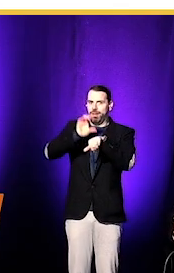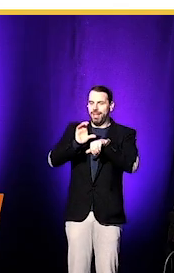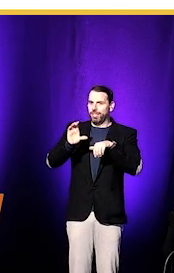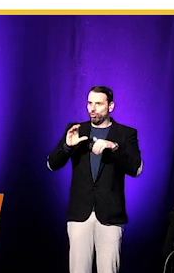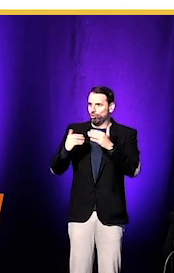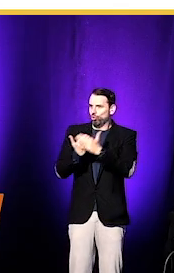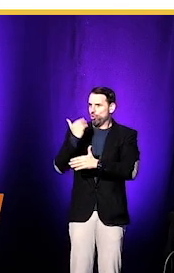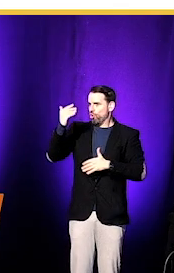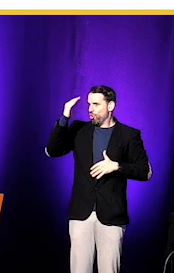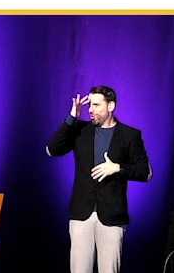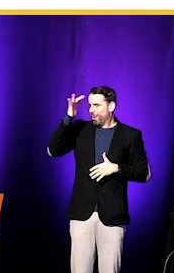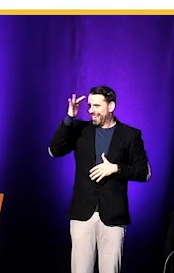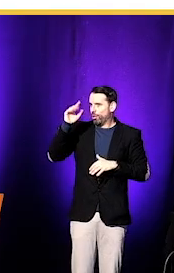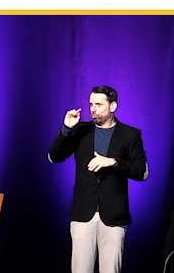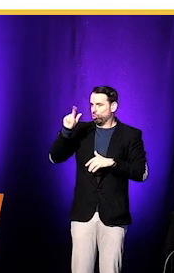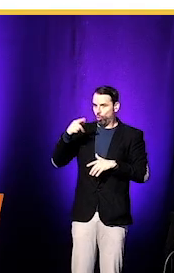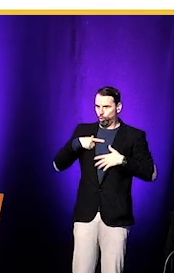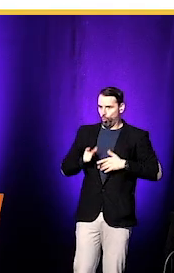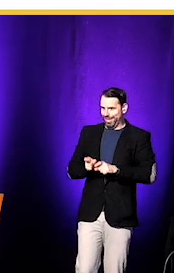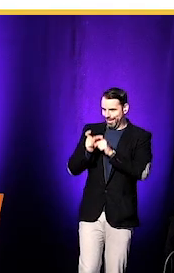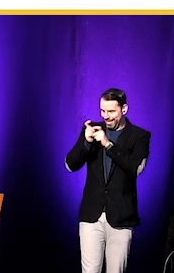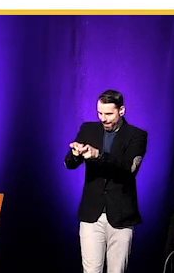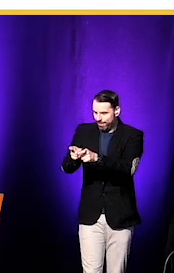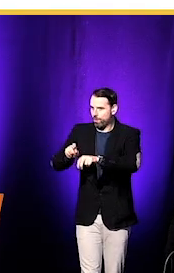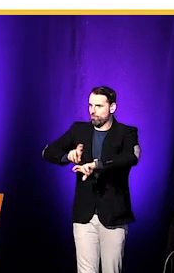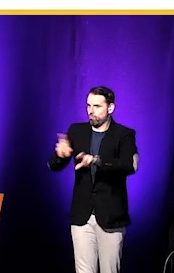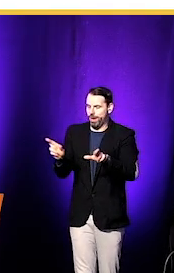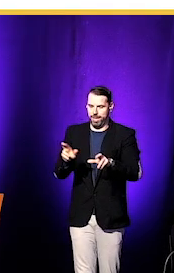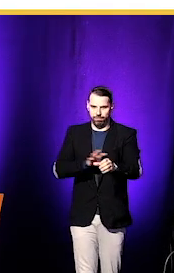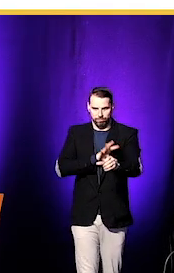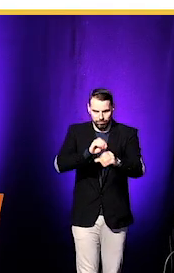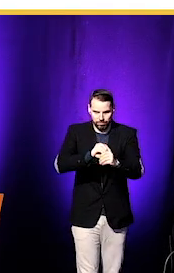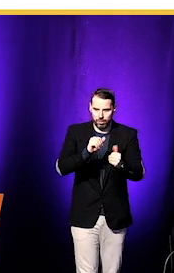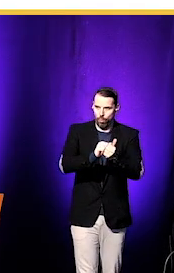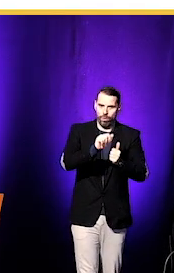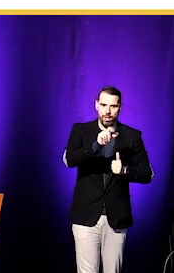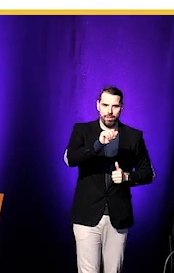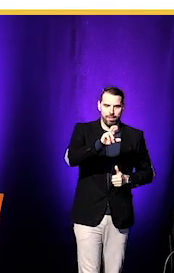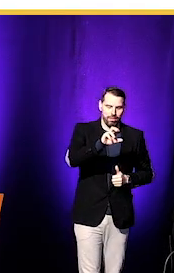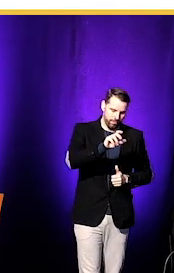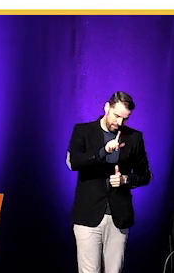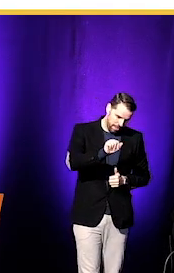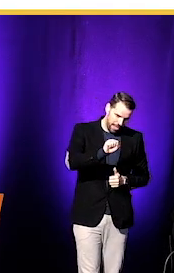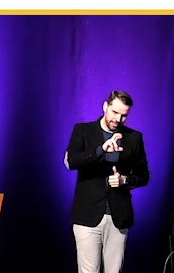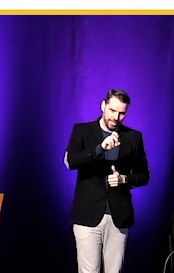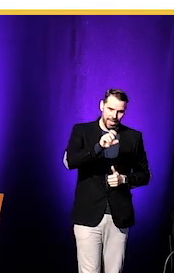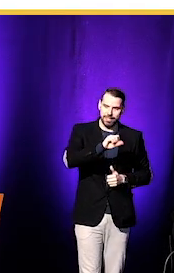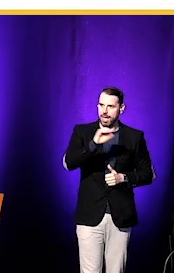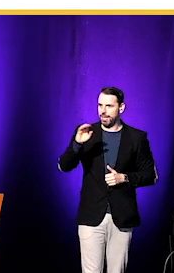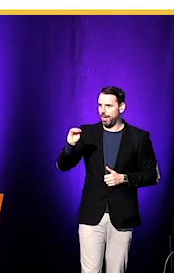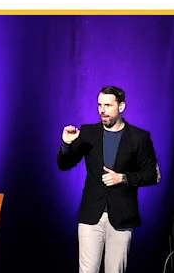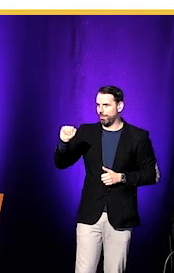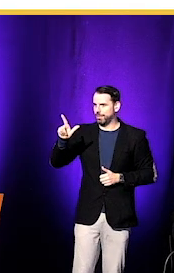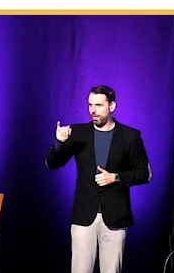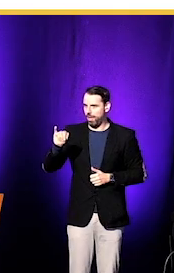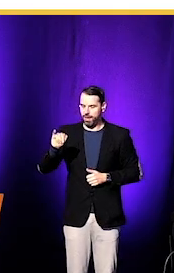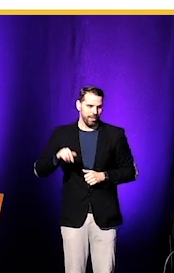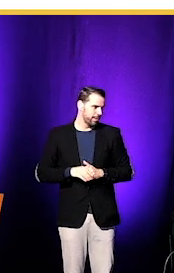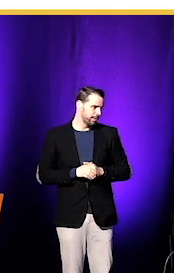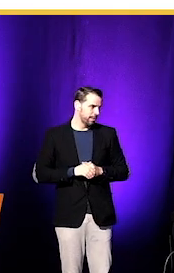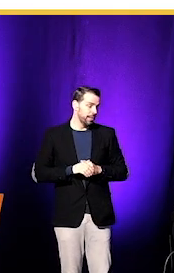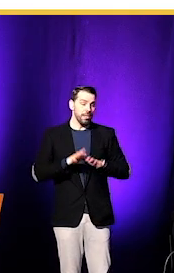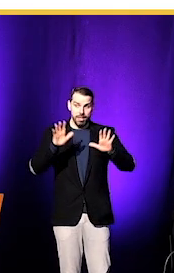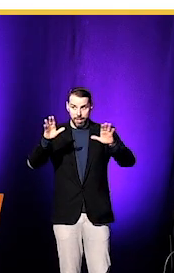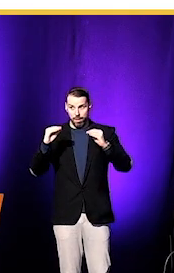tools that were central to La Salle's experience in MSLI. And probably most consequential in the development of this larger